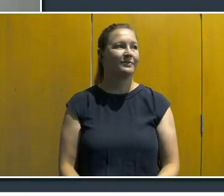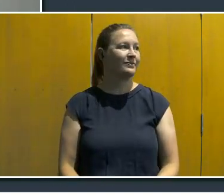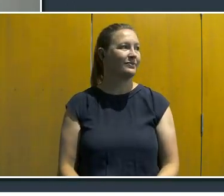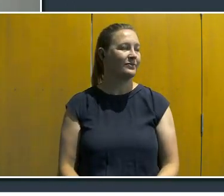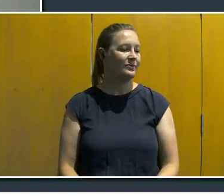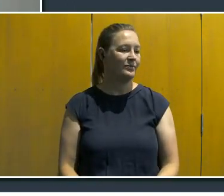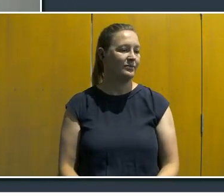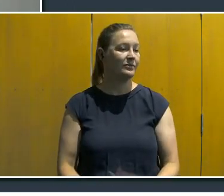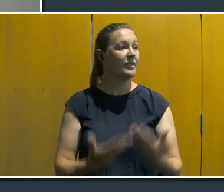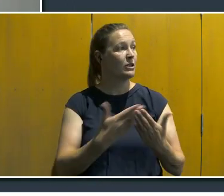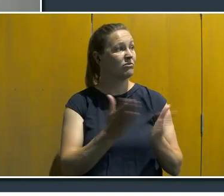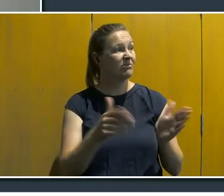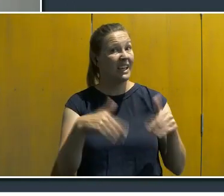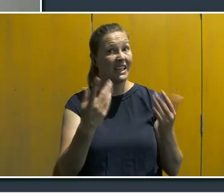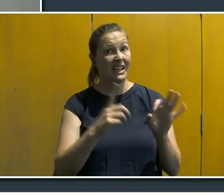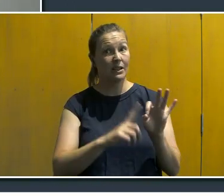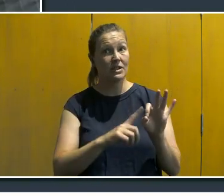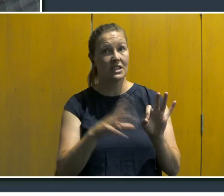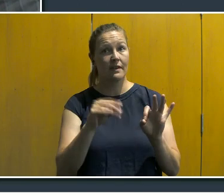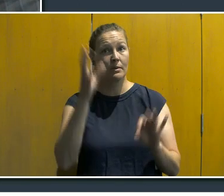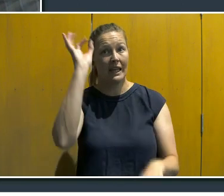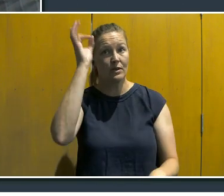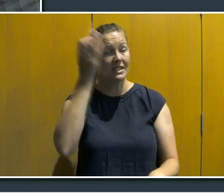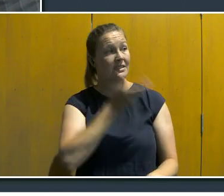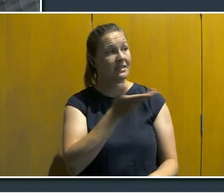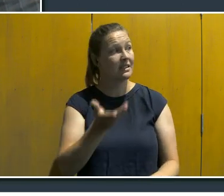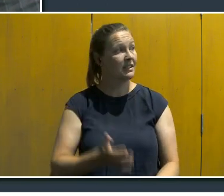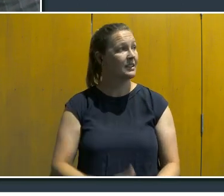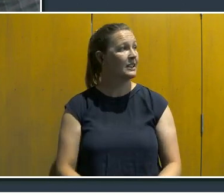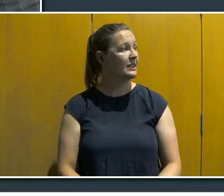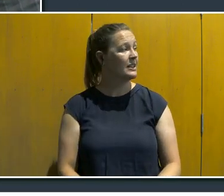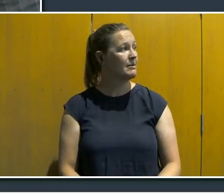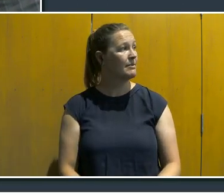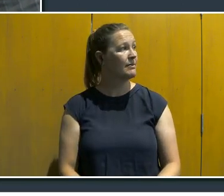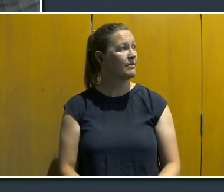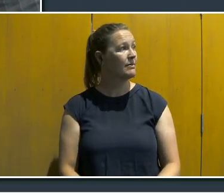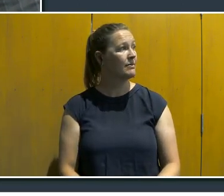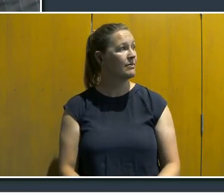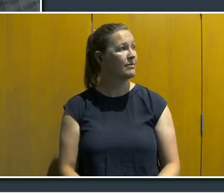out. I just will open up and see if any councillors have any questions of Lance today.